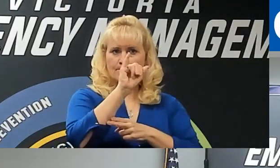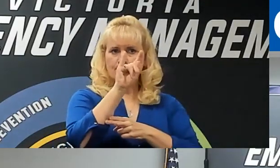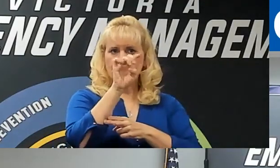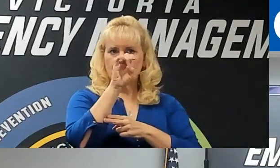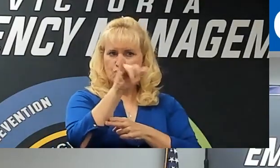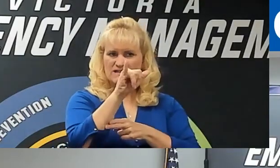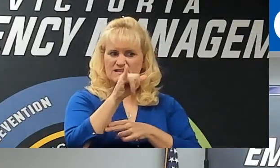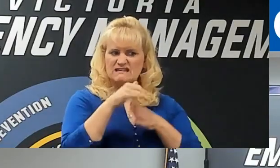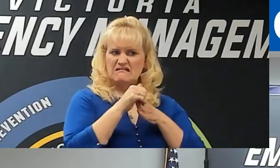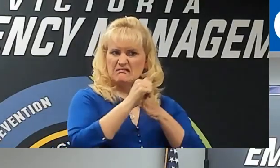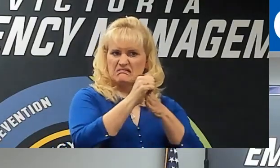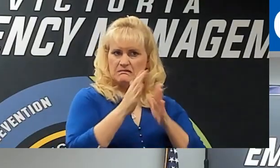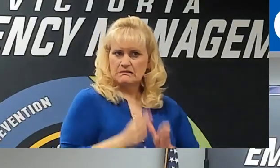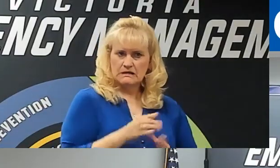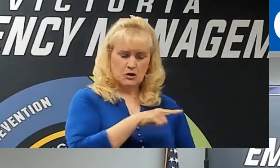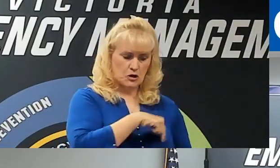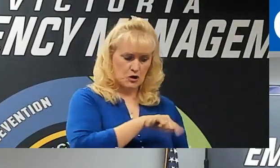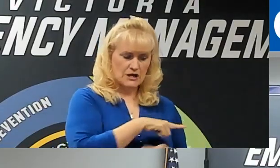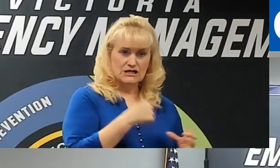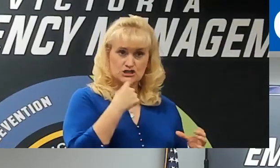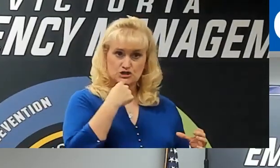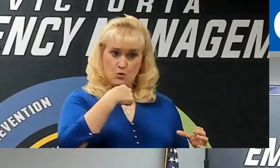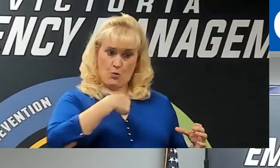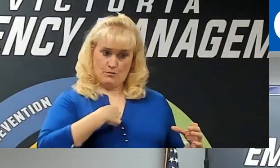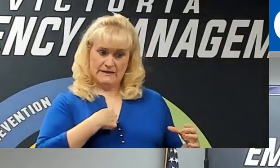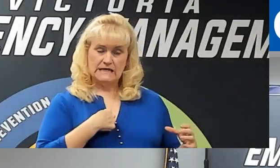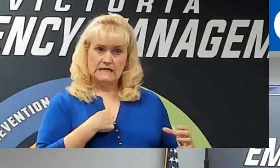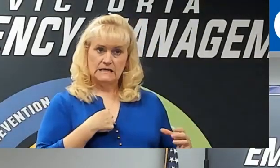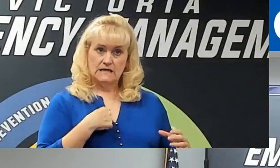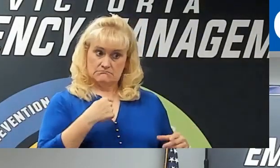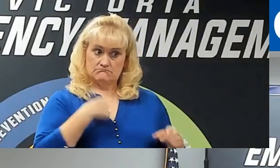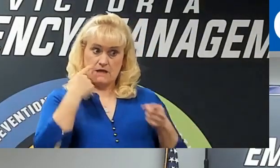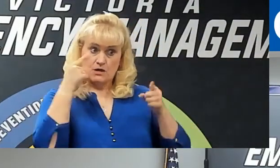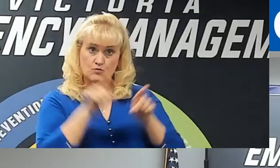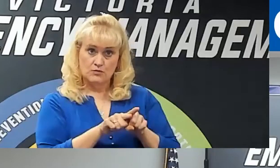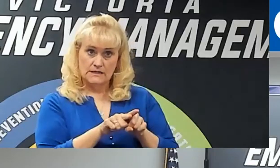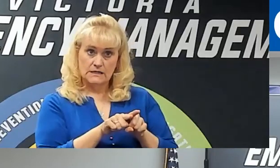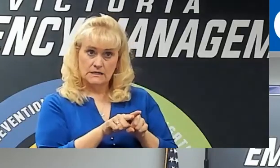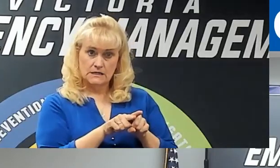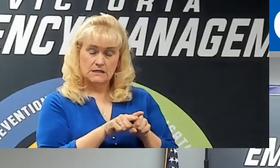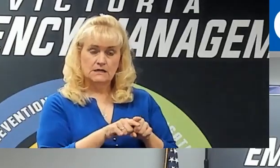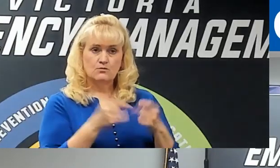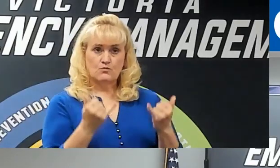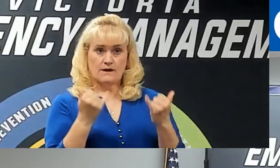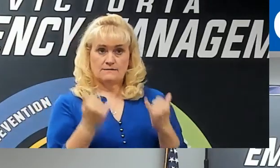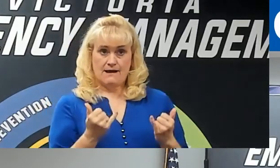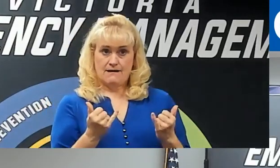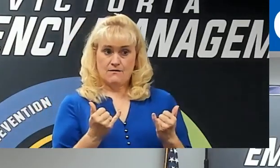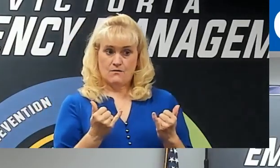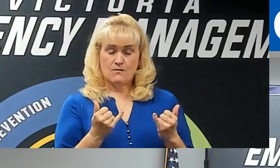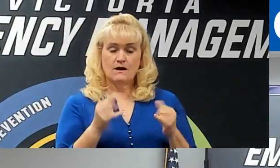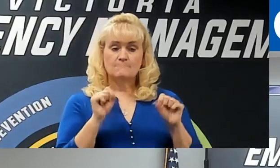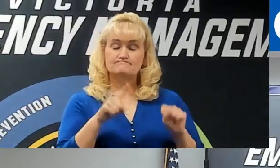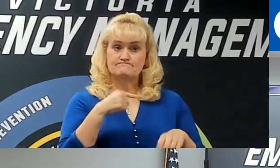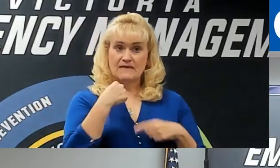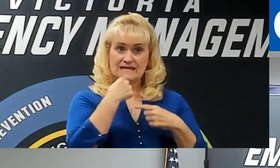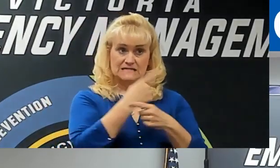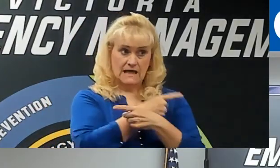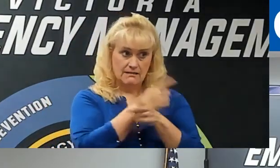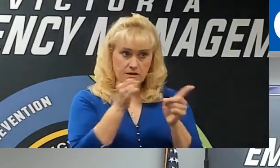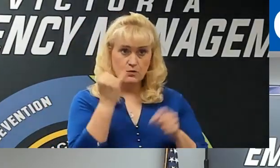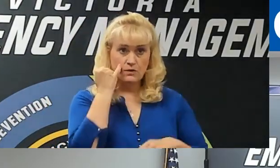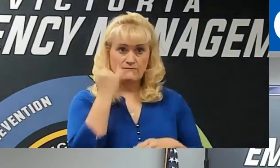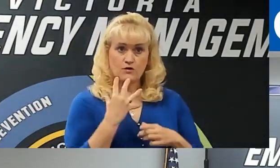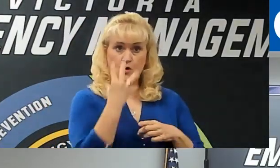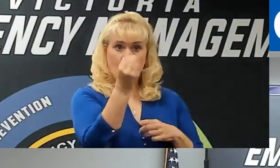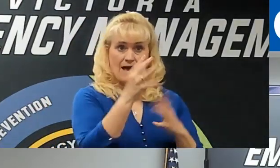and one of the things she told me was that, and I agree 100%, that right now, folks, I can tell you, if you go out into a